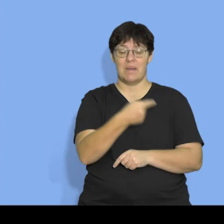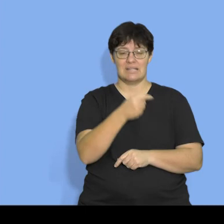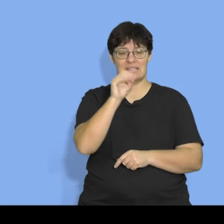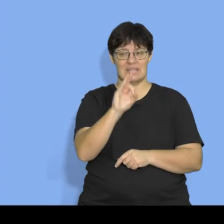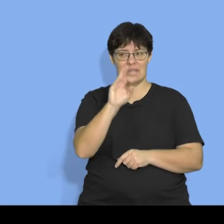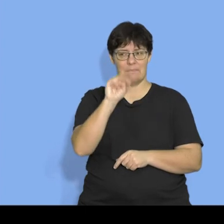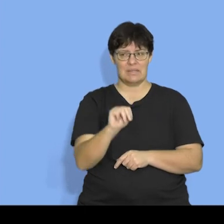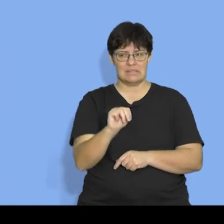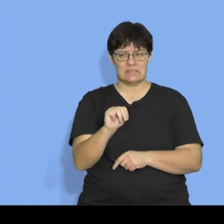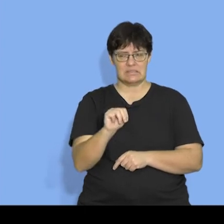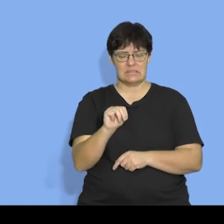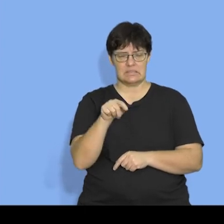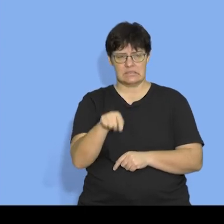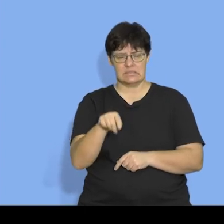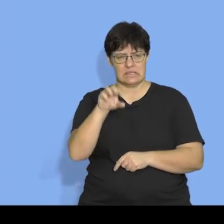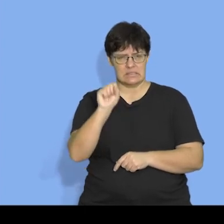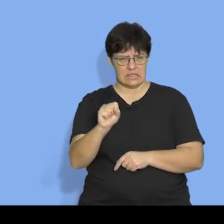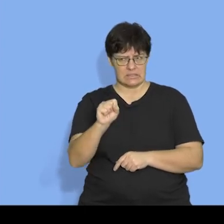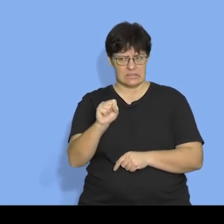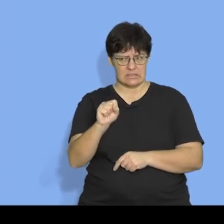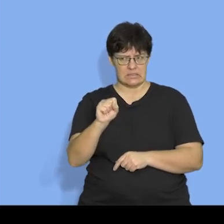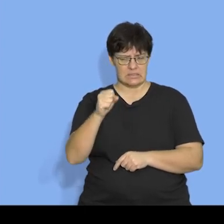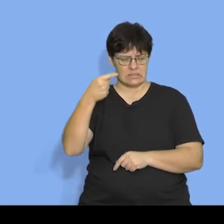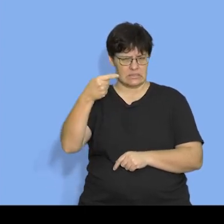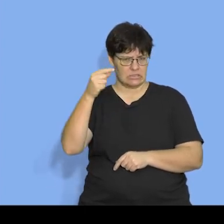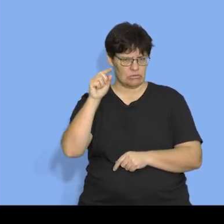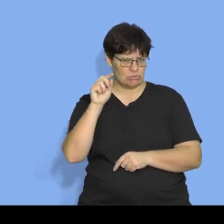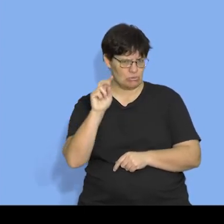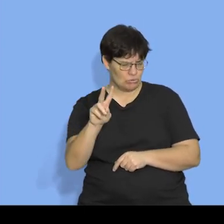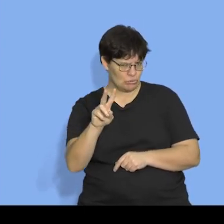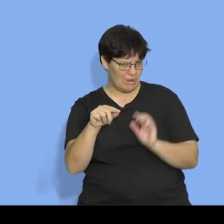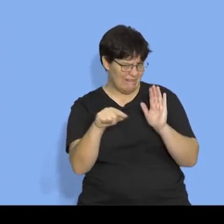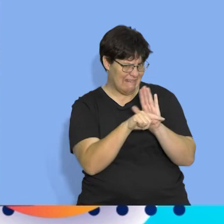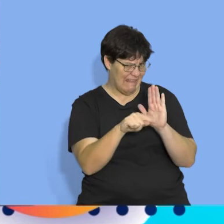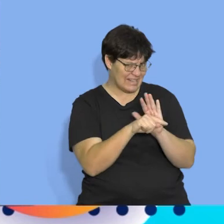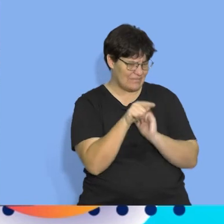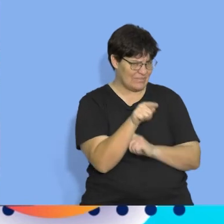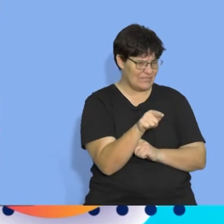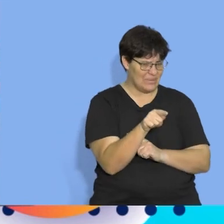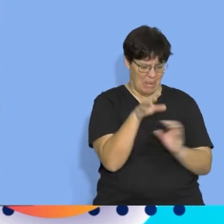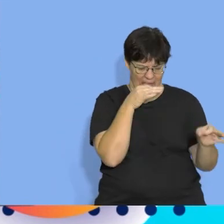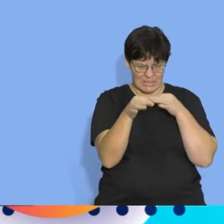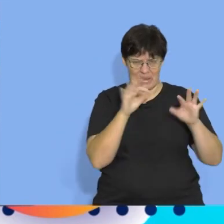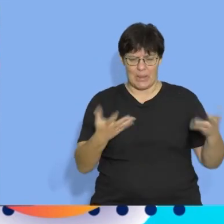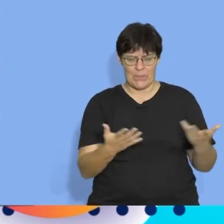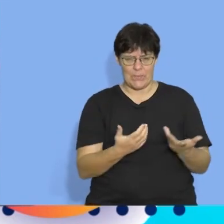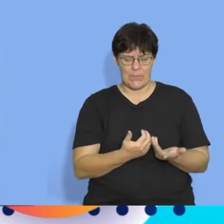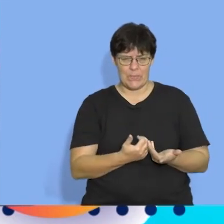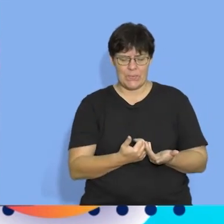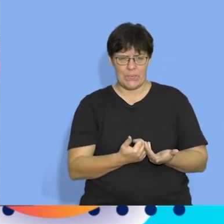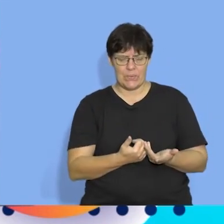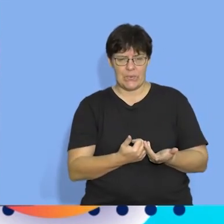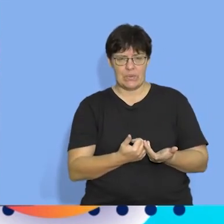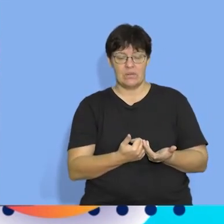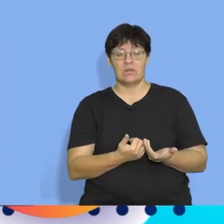But now we say, I'm getting a negative value here. How do we describe this? So I'm